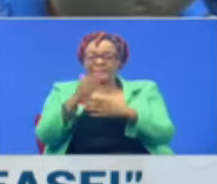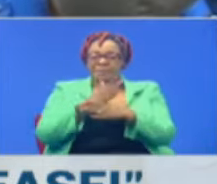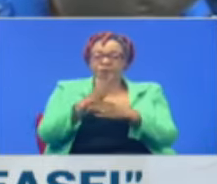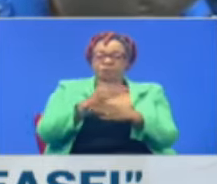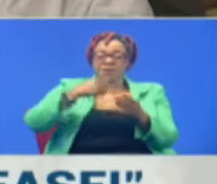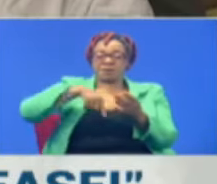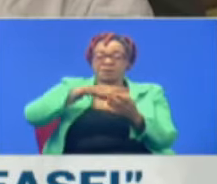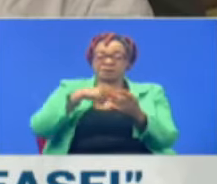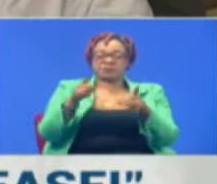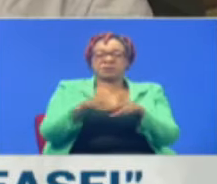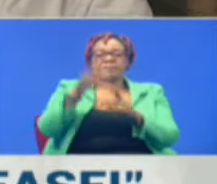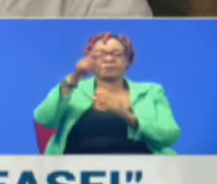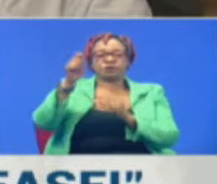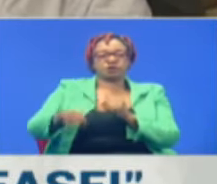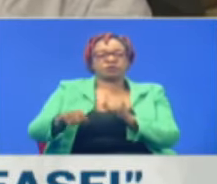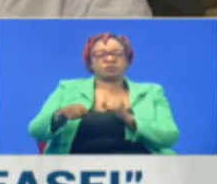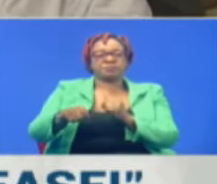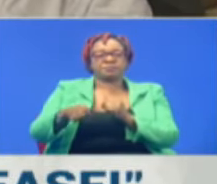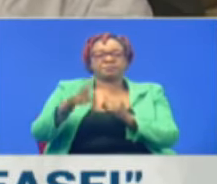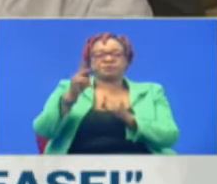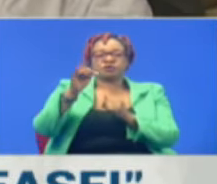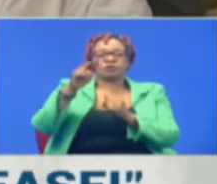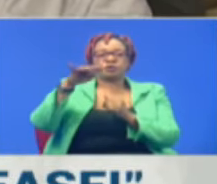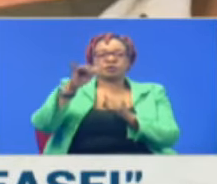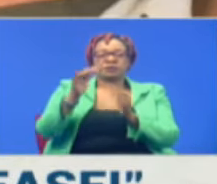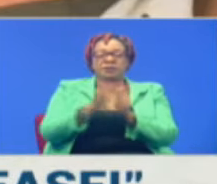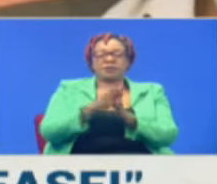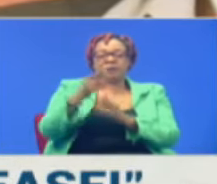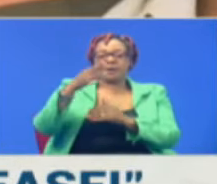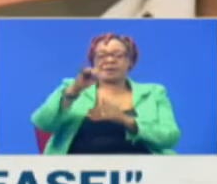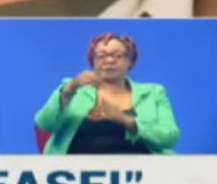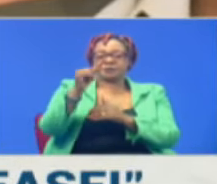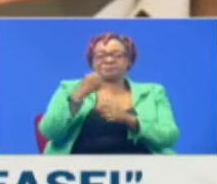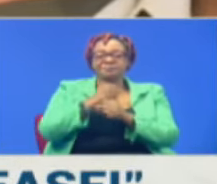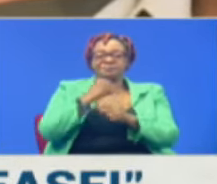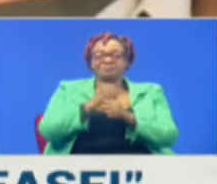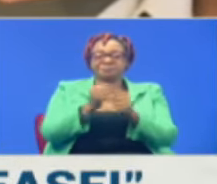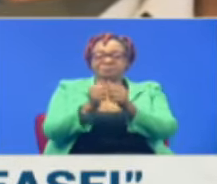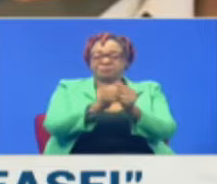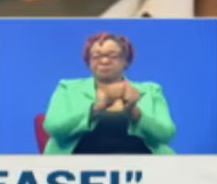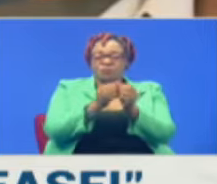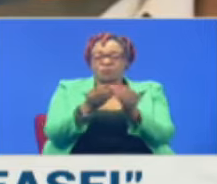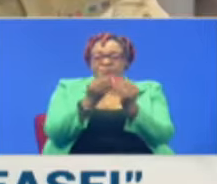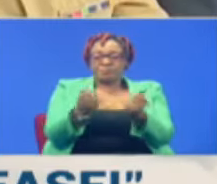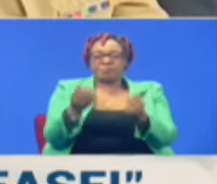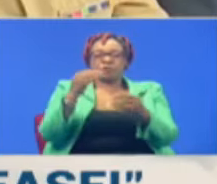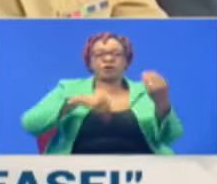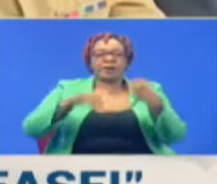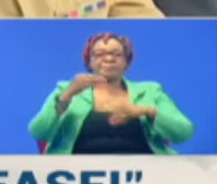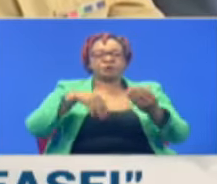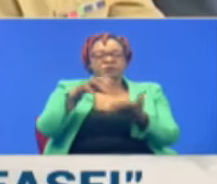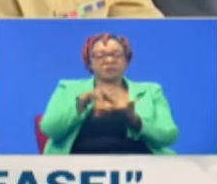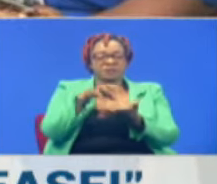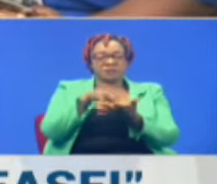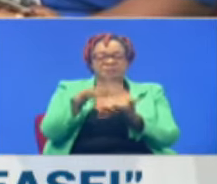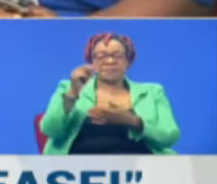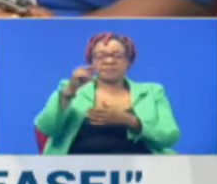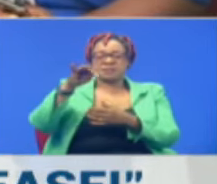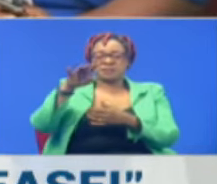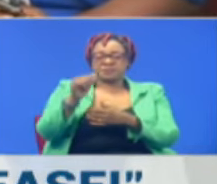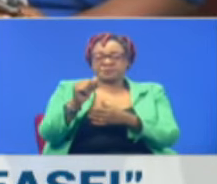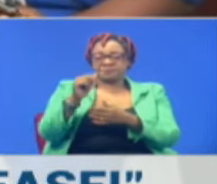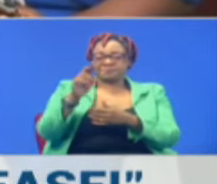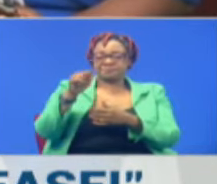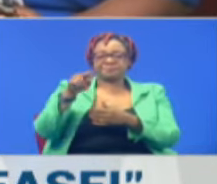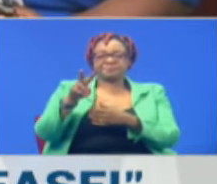and prosecution. Kinoti and Haji have for the past few years been working together to tackle corruption cases. Anita Nkonge,